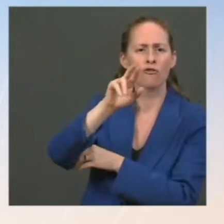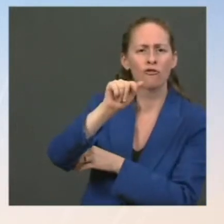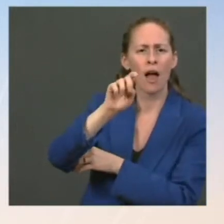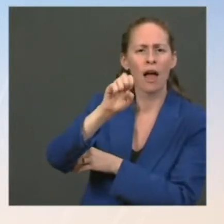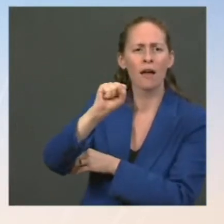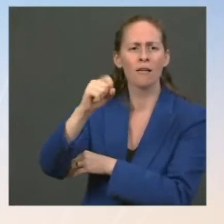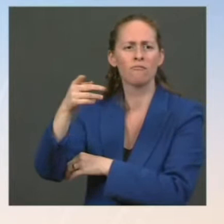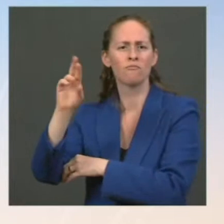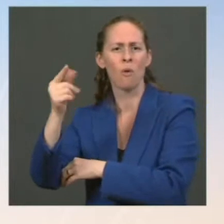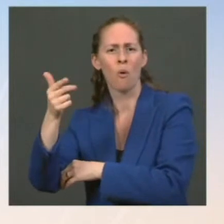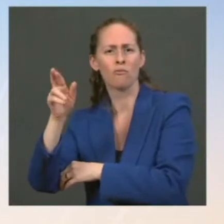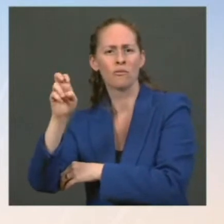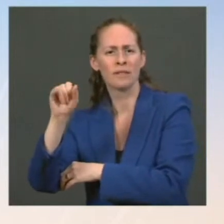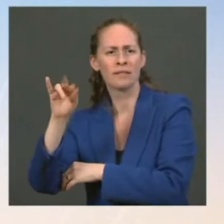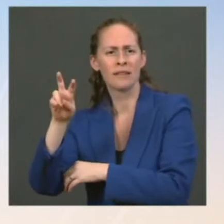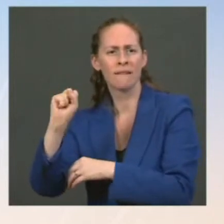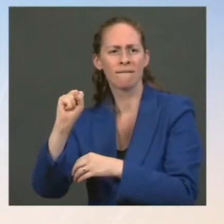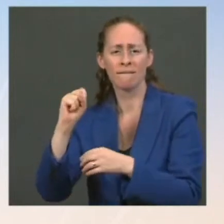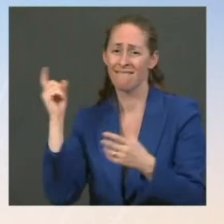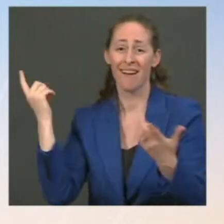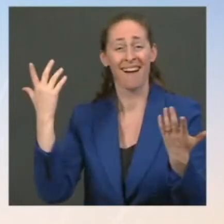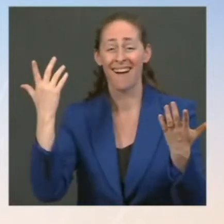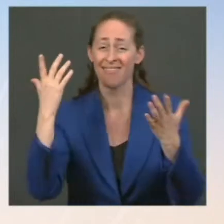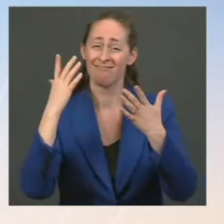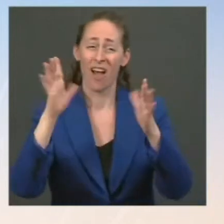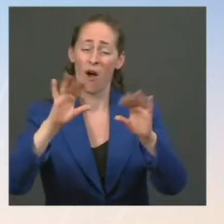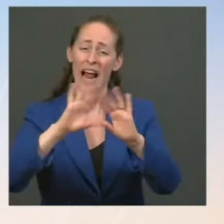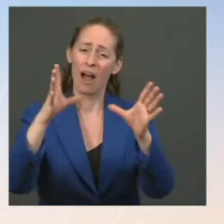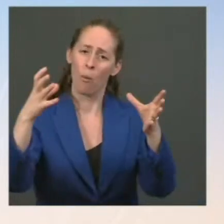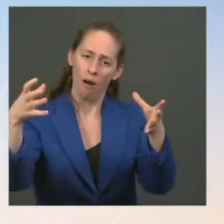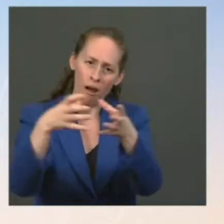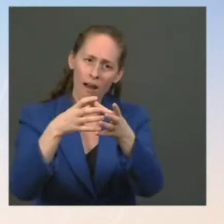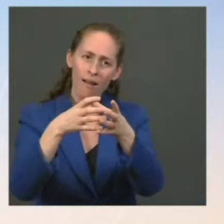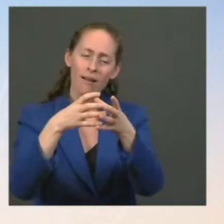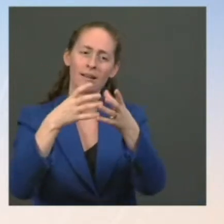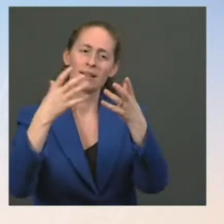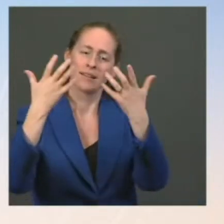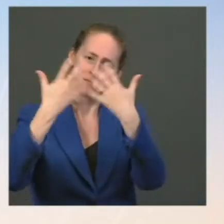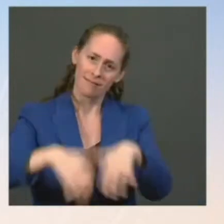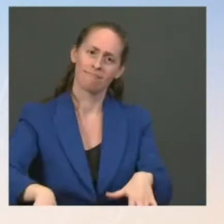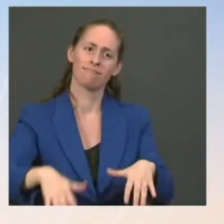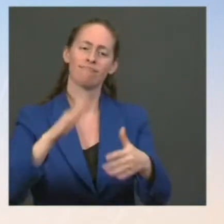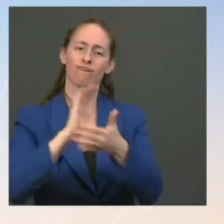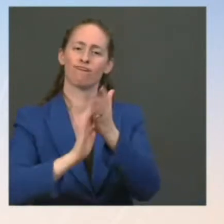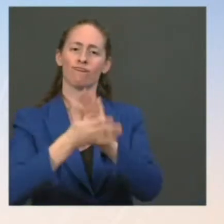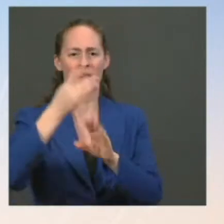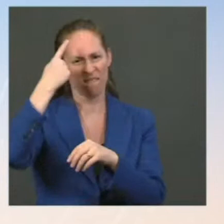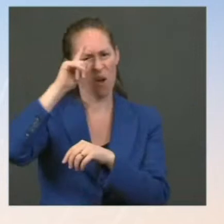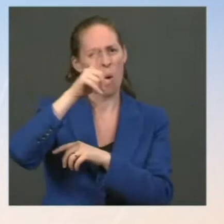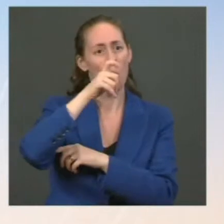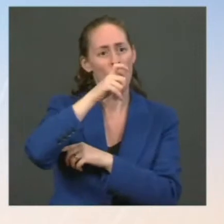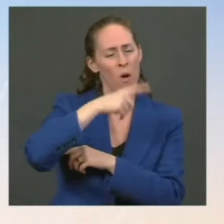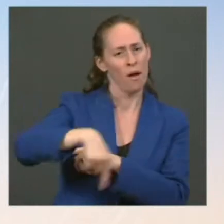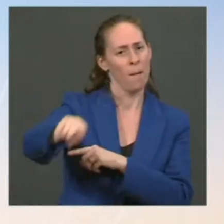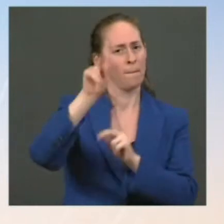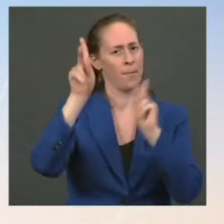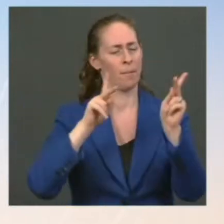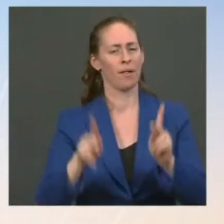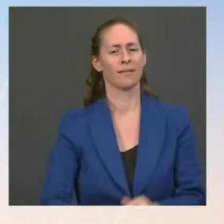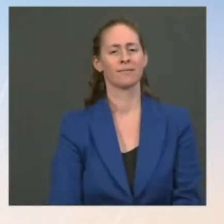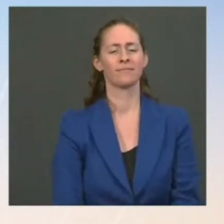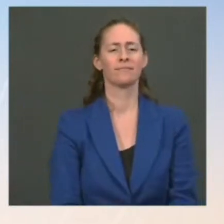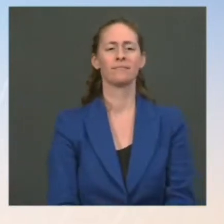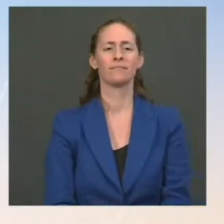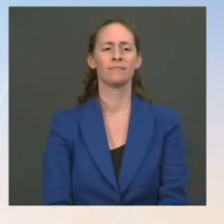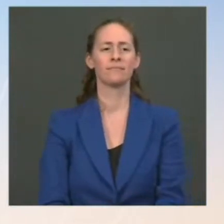let's get together, let's get to work, and let's get this done for the American people. Can I ask you one quick question on the Haitian